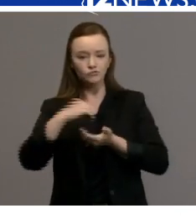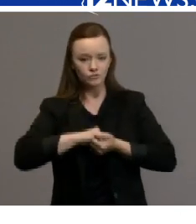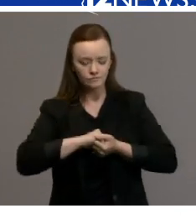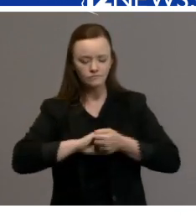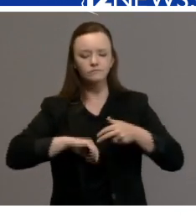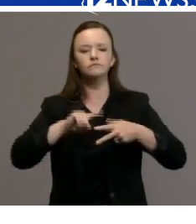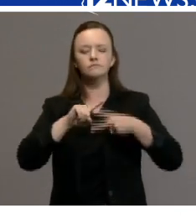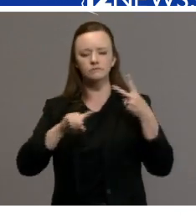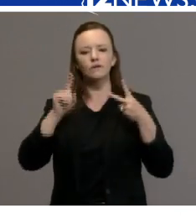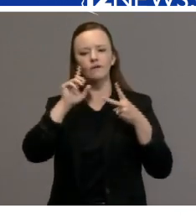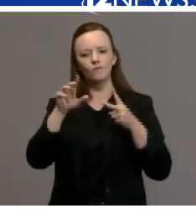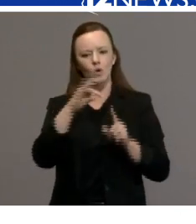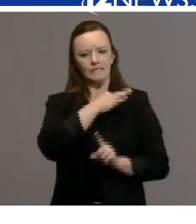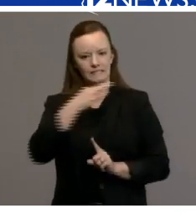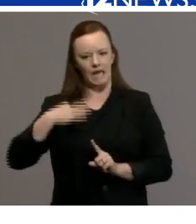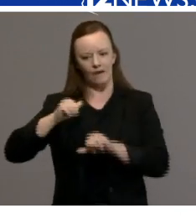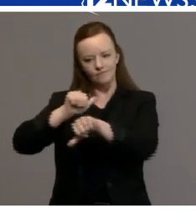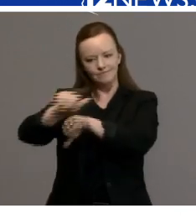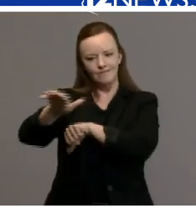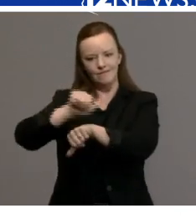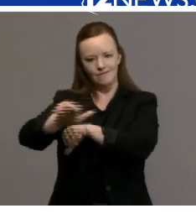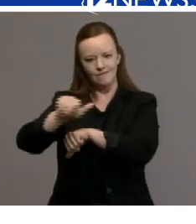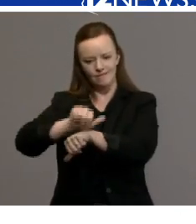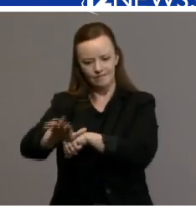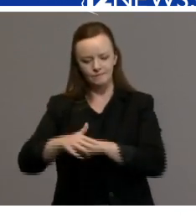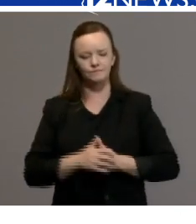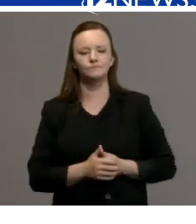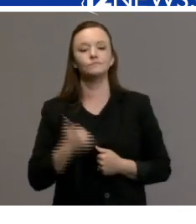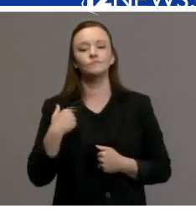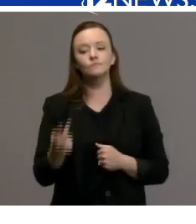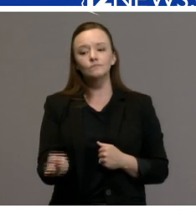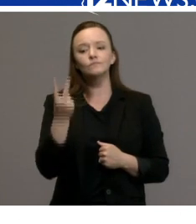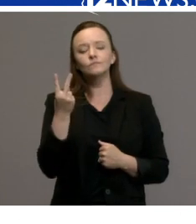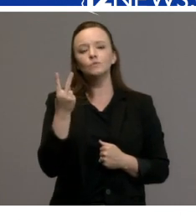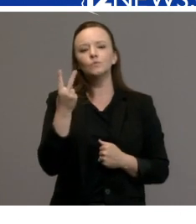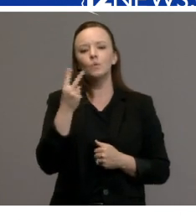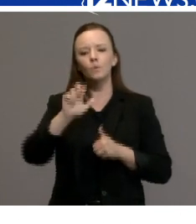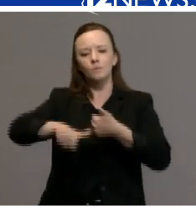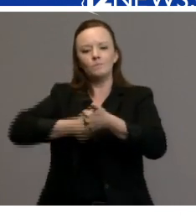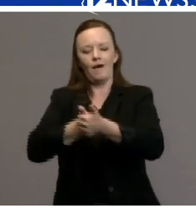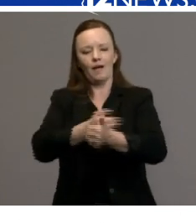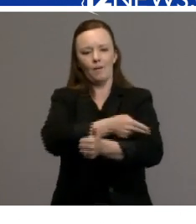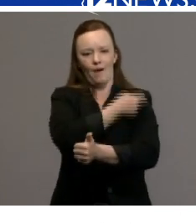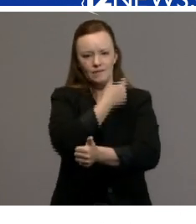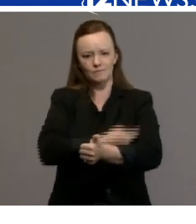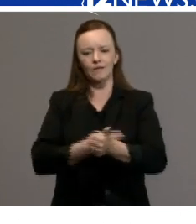the 50-bed alternate care sites operating now in Chinle and Shiprock.